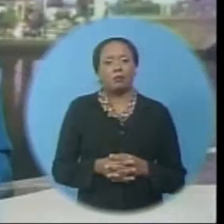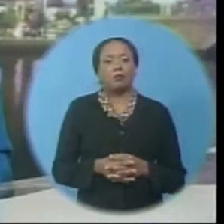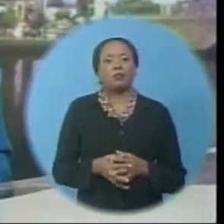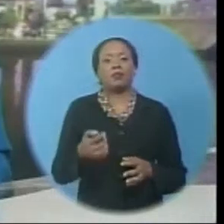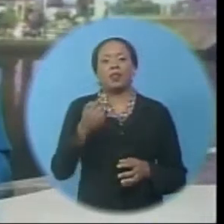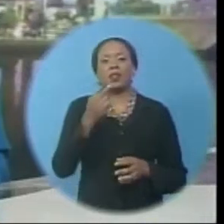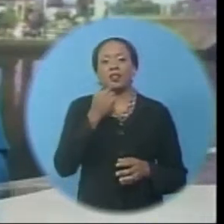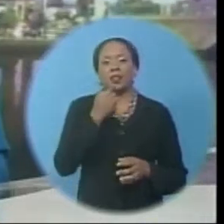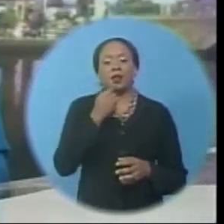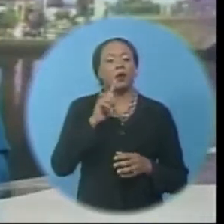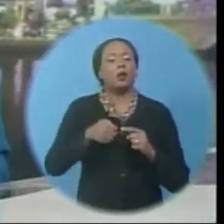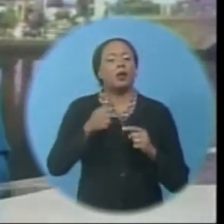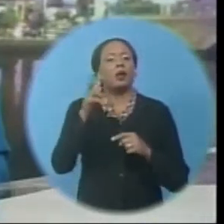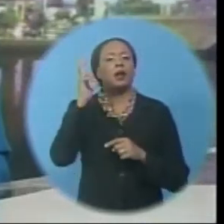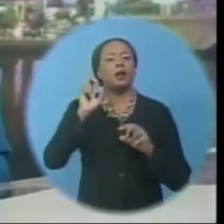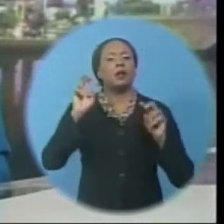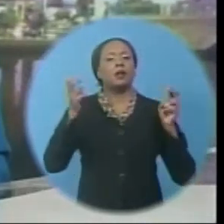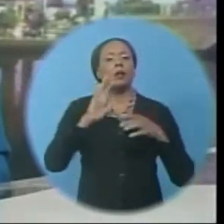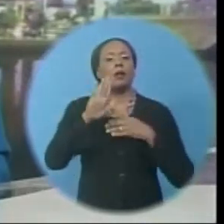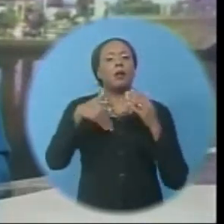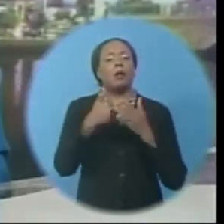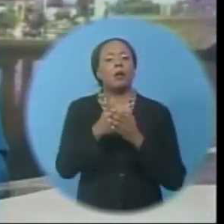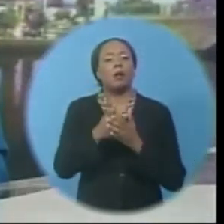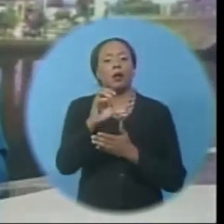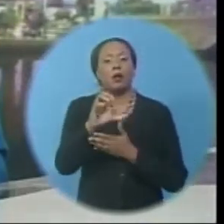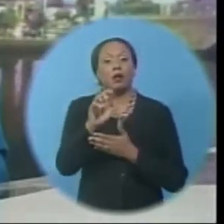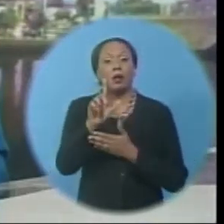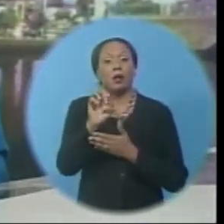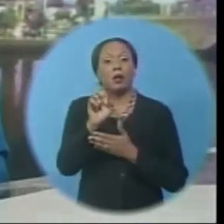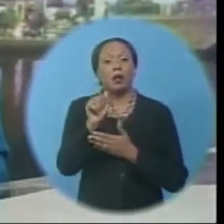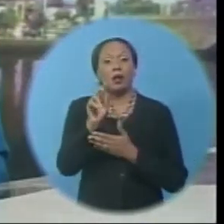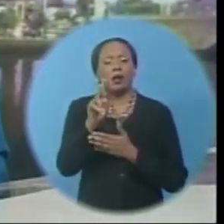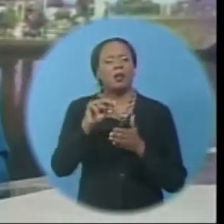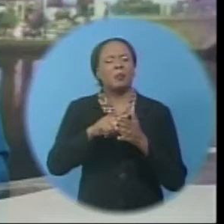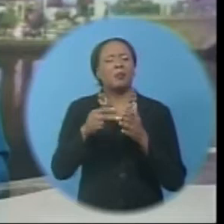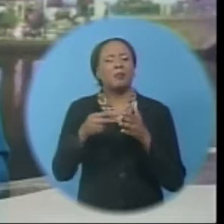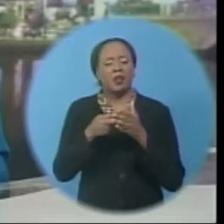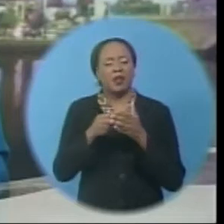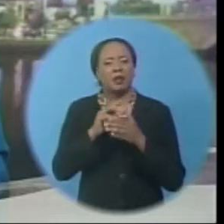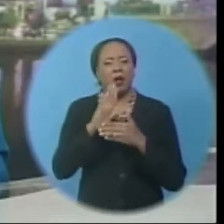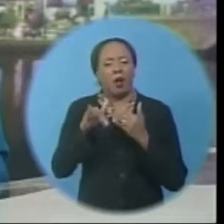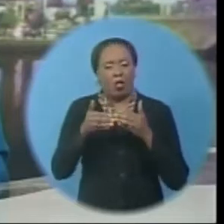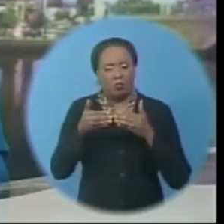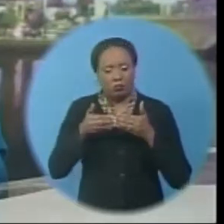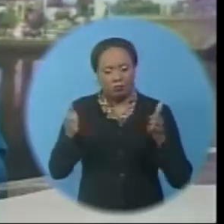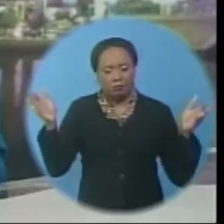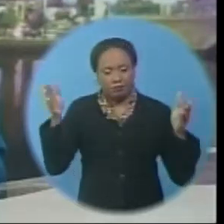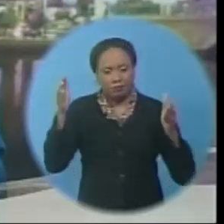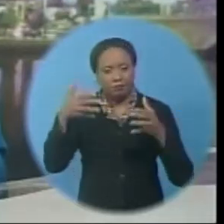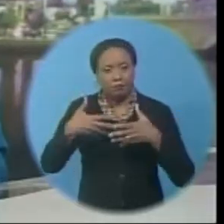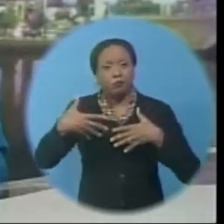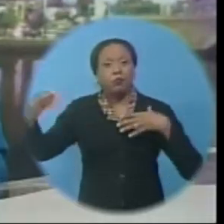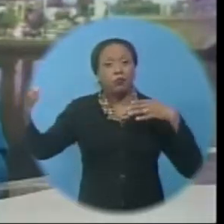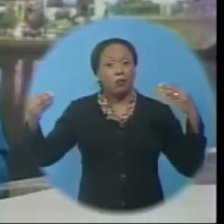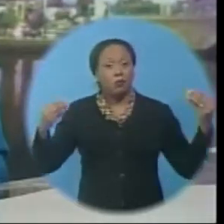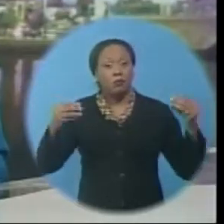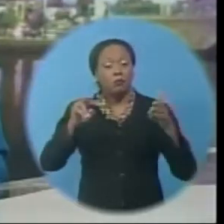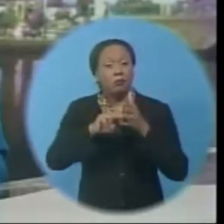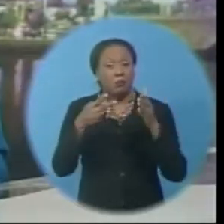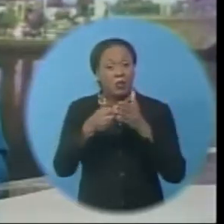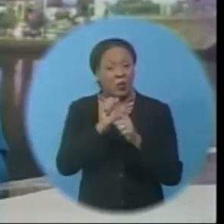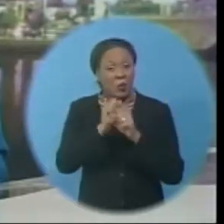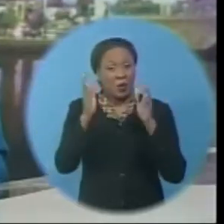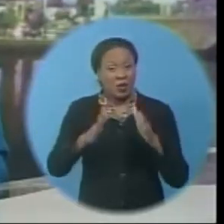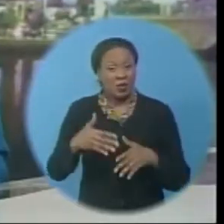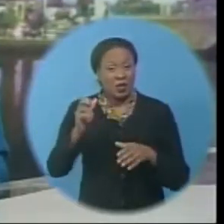Mr. Brathwaite said if the term all clear was being used to mean that employees would automatically be able to leave home and be in place